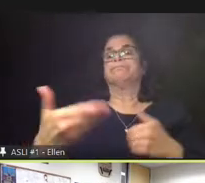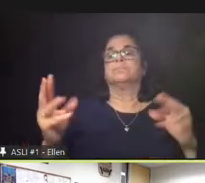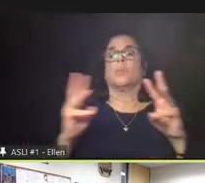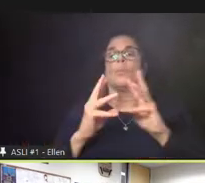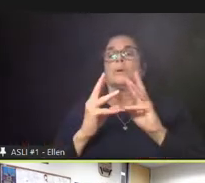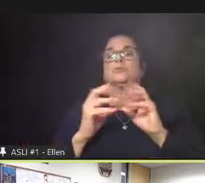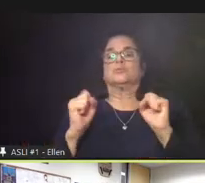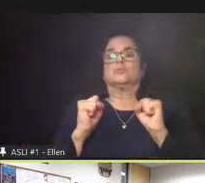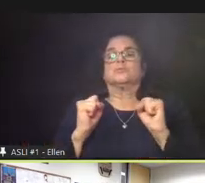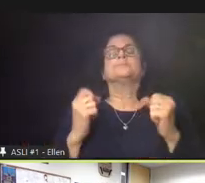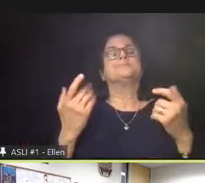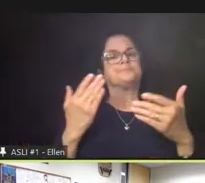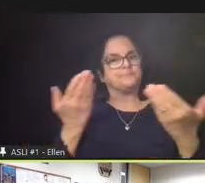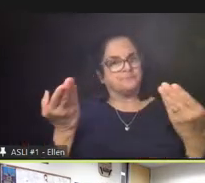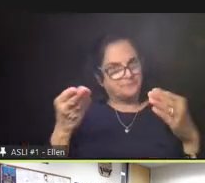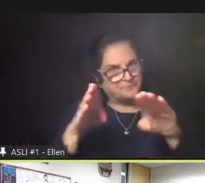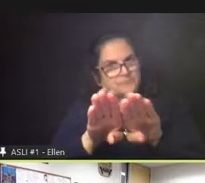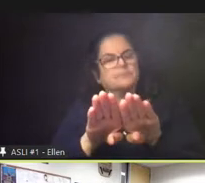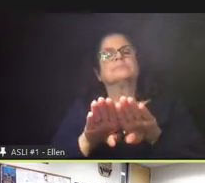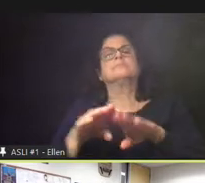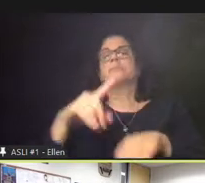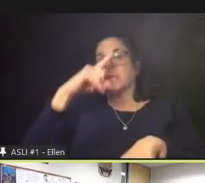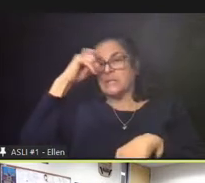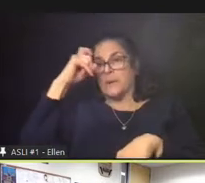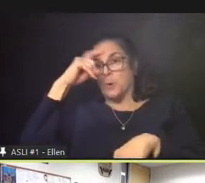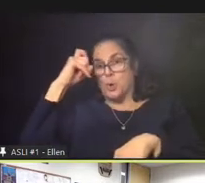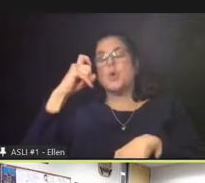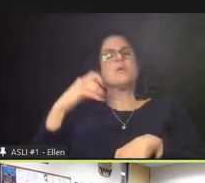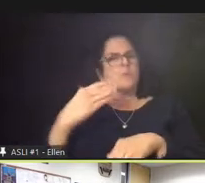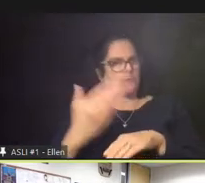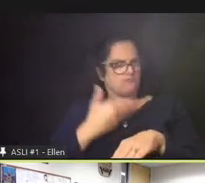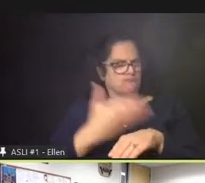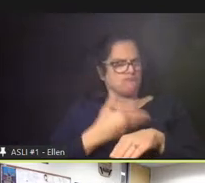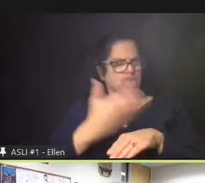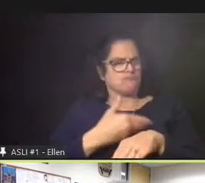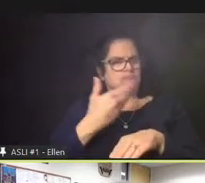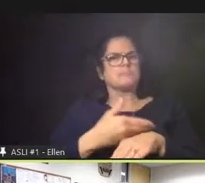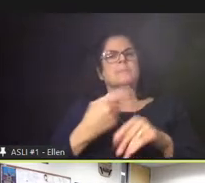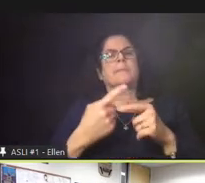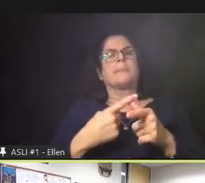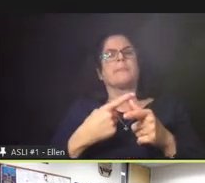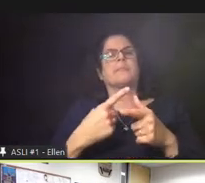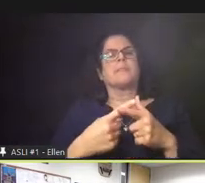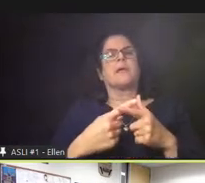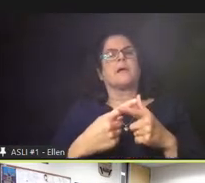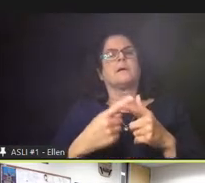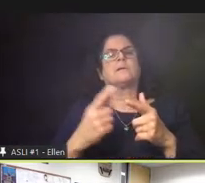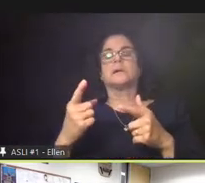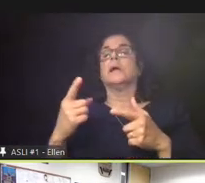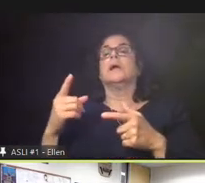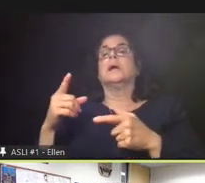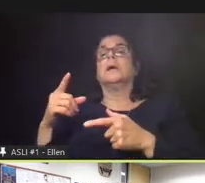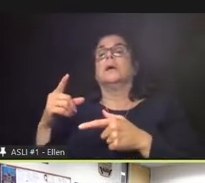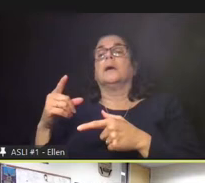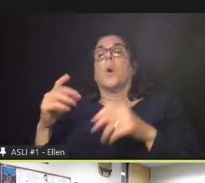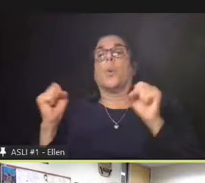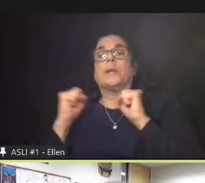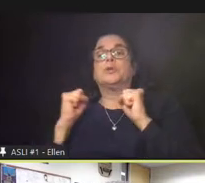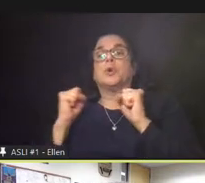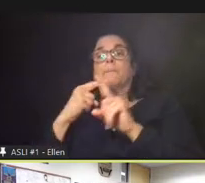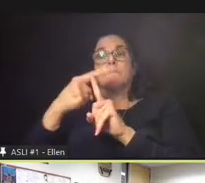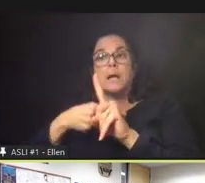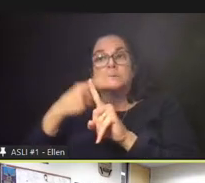facing stations over the winter, over the summer months. And then we actually move into our employee facing facilities, so our bus garages and rail shops during the winter months.